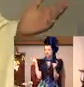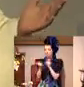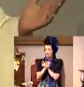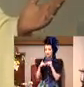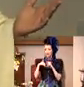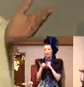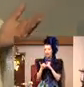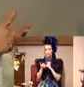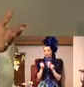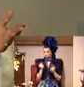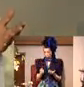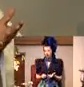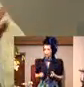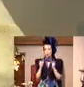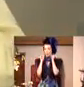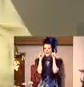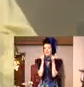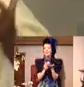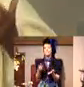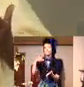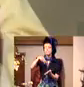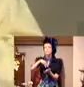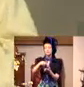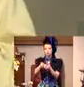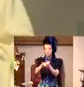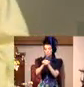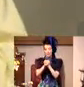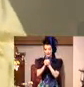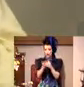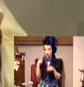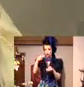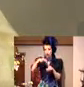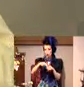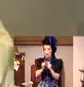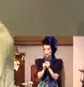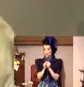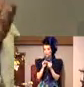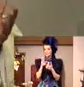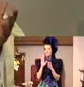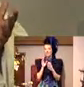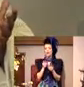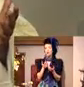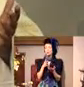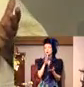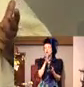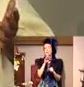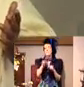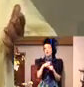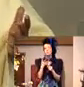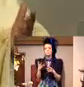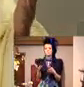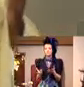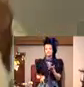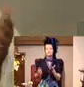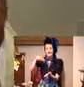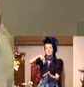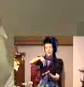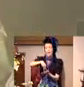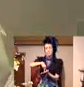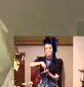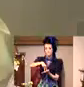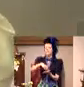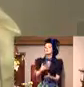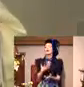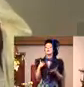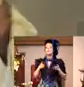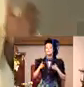up. Amen. And so our prayer this morning, if you will join with me in spirit, yes. we're going to pray about getting up. We're going to pray about mm-hmm. the ways in